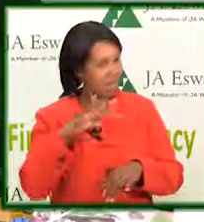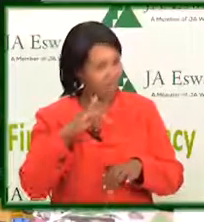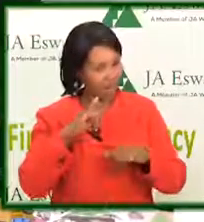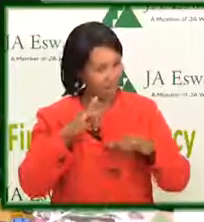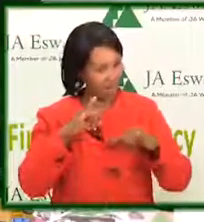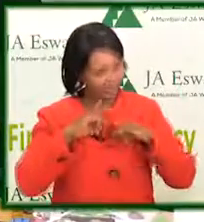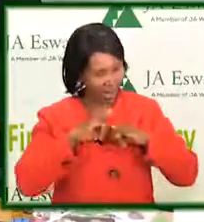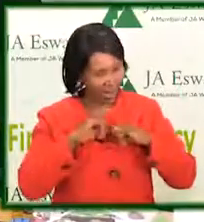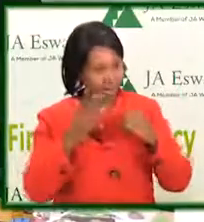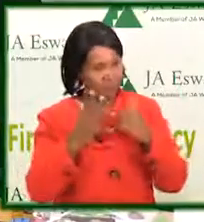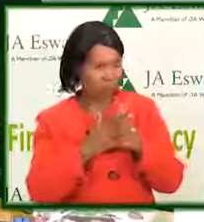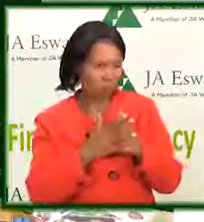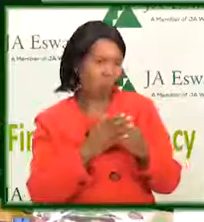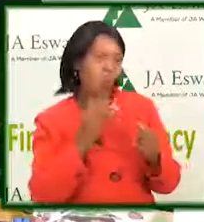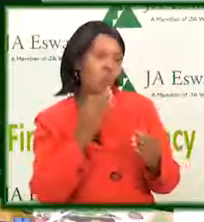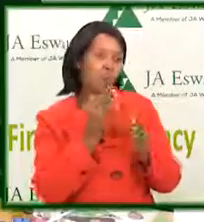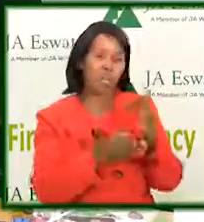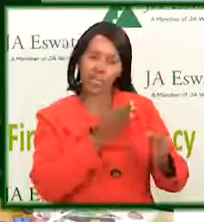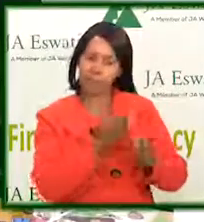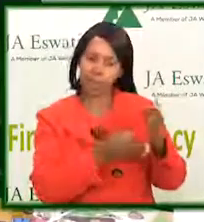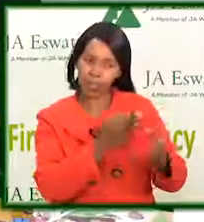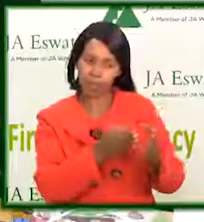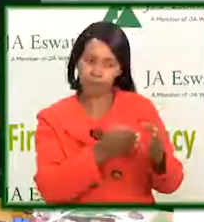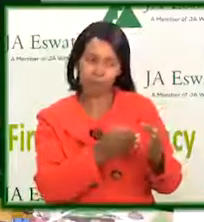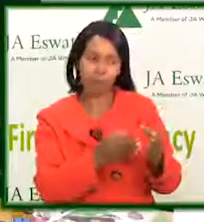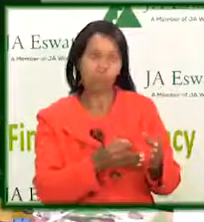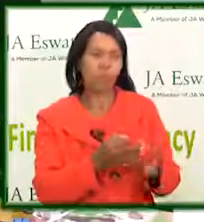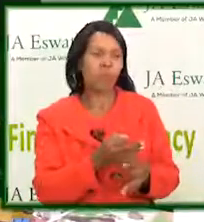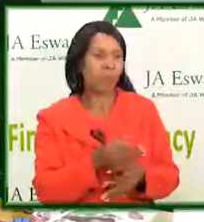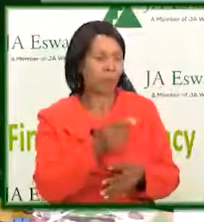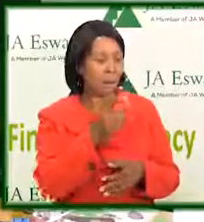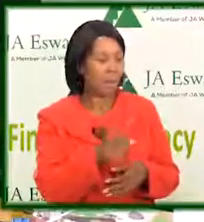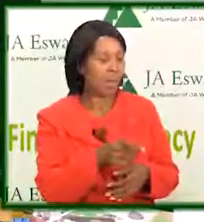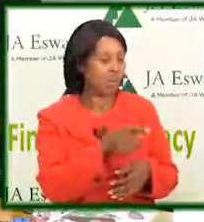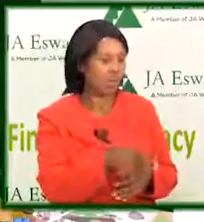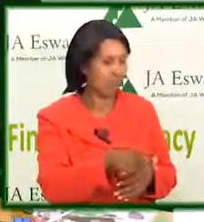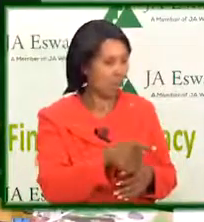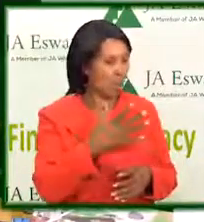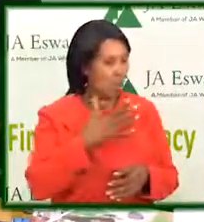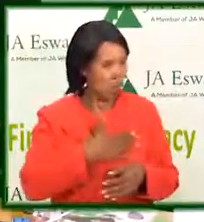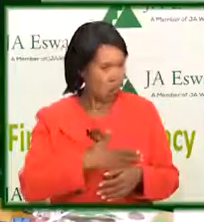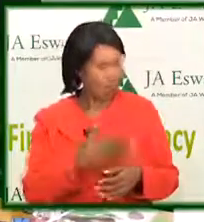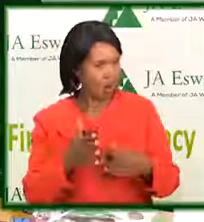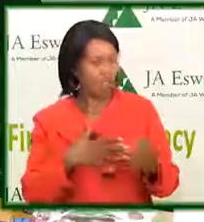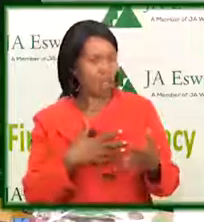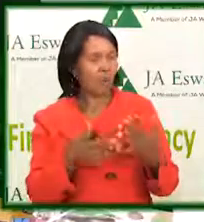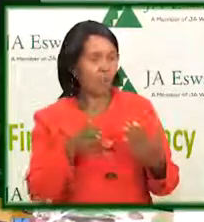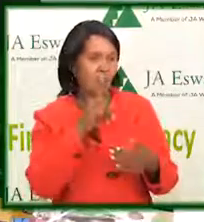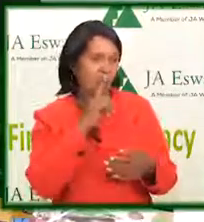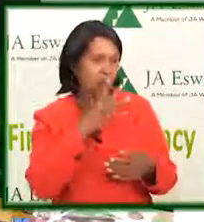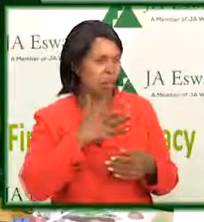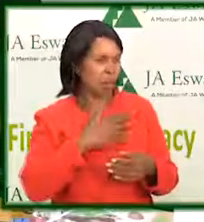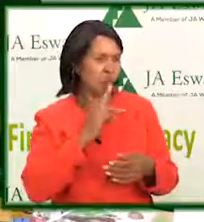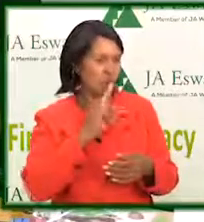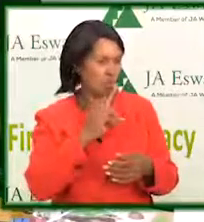customer does not want the product. Often the person is just looking for reassurance that he or she is making the right